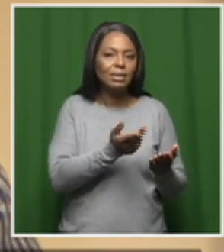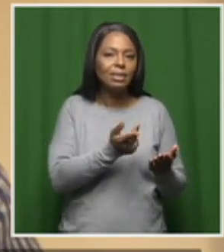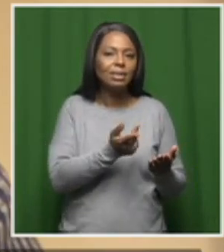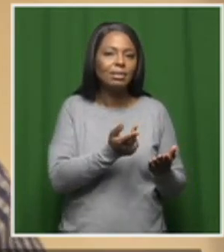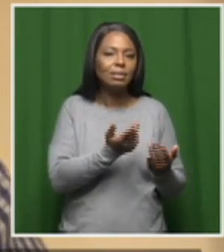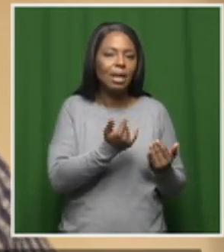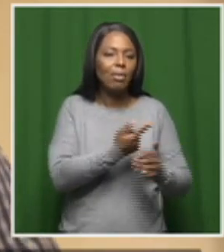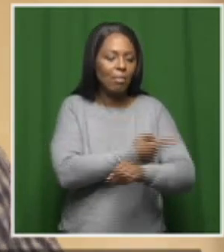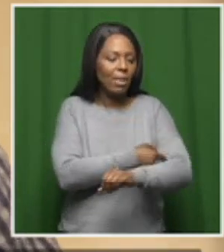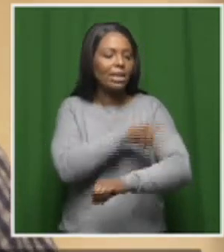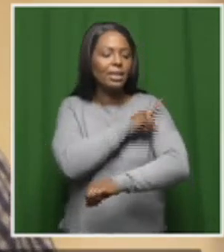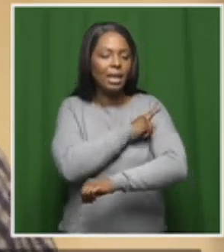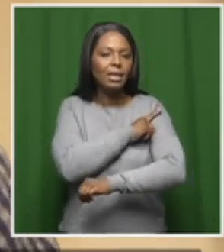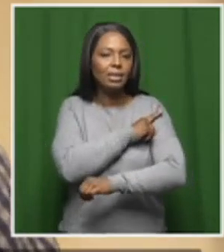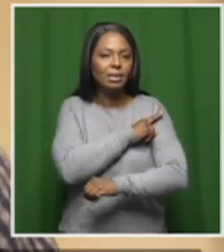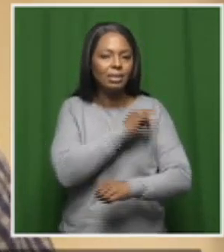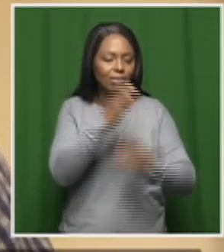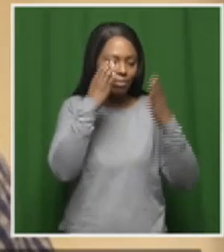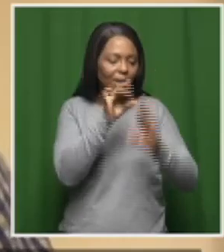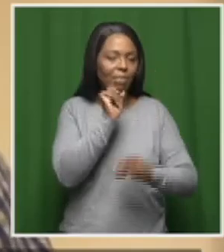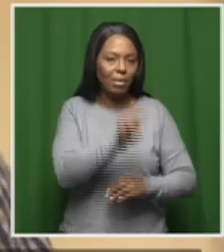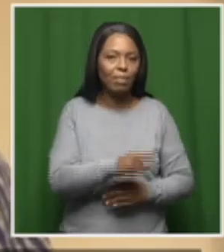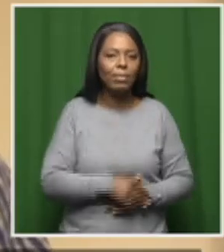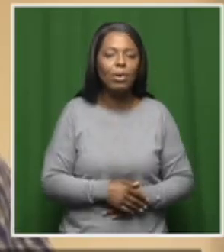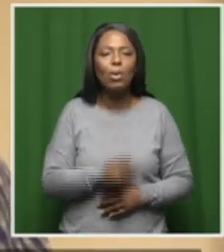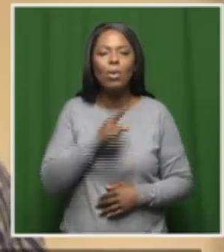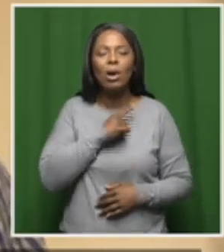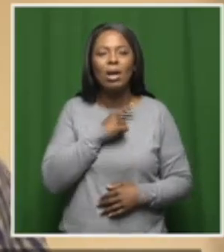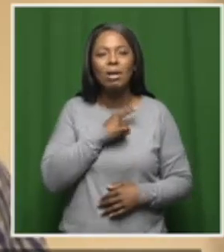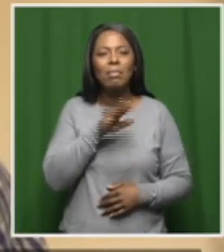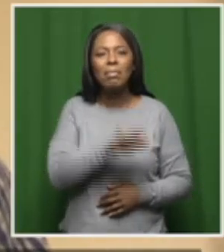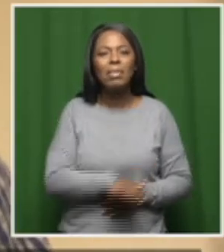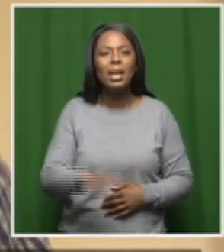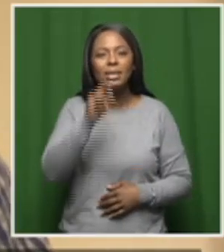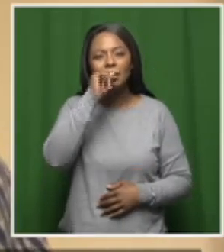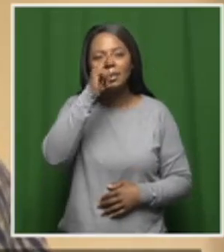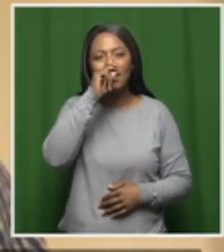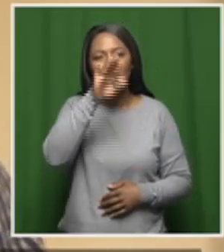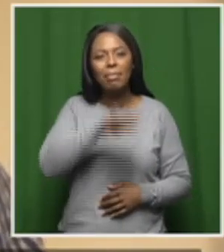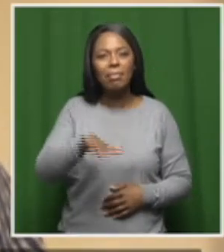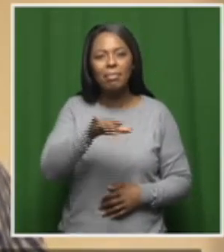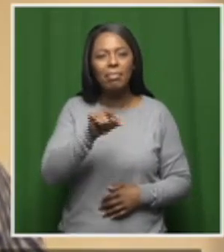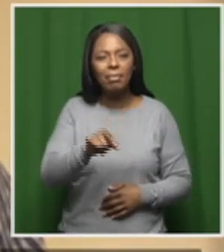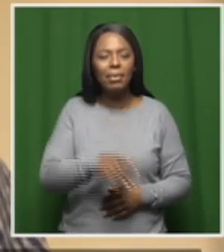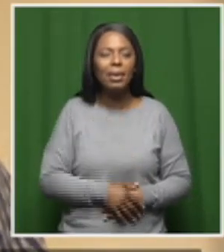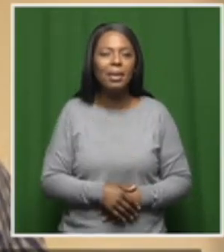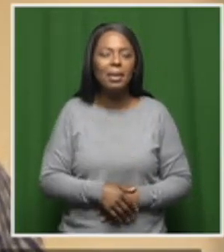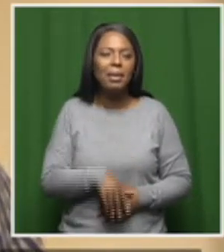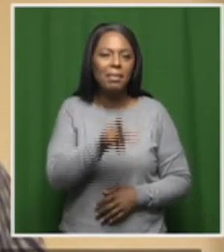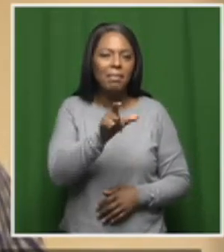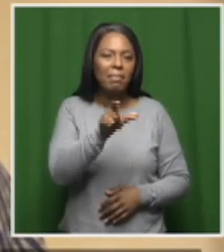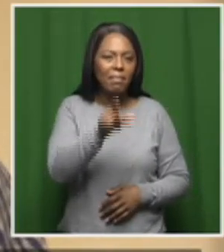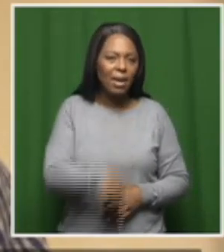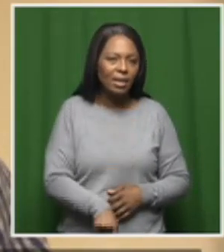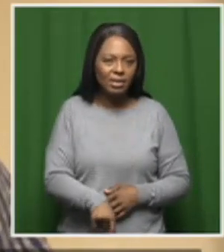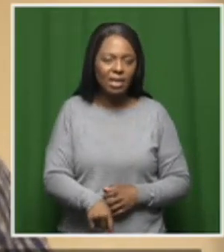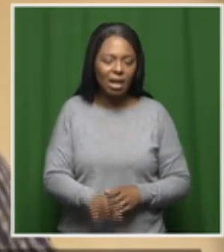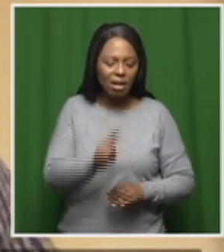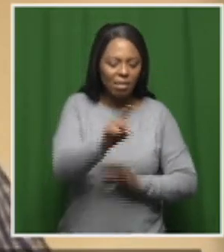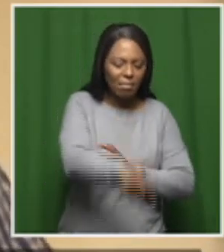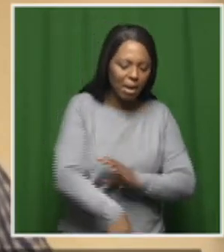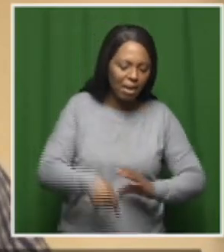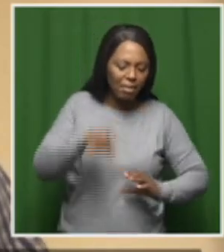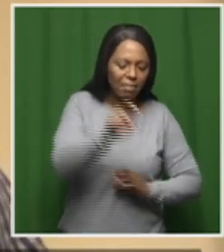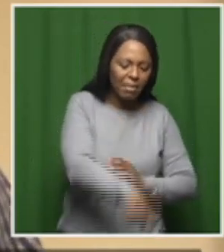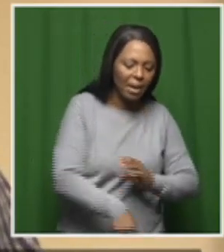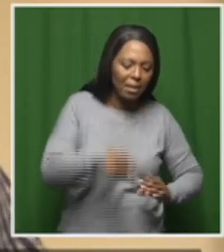We have, you might find that in suburbs, someone has opened a hole because they digged and they were repairing, but